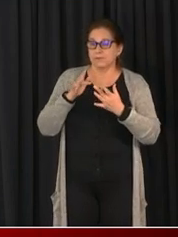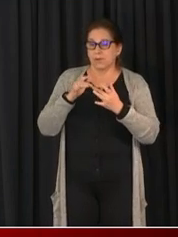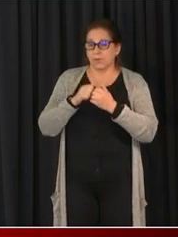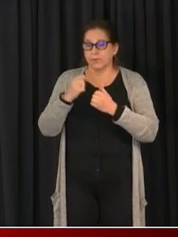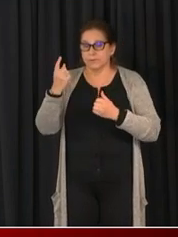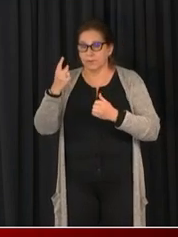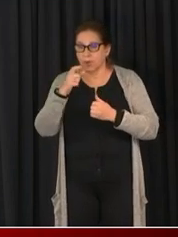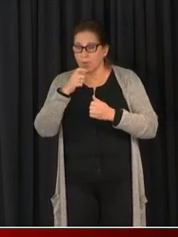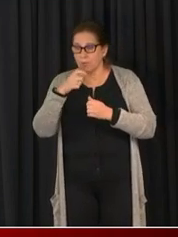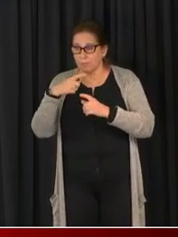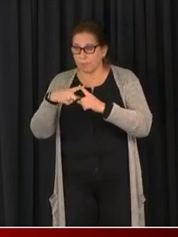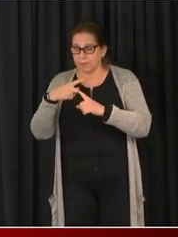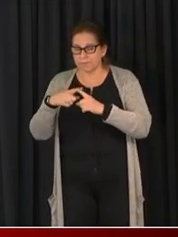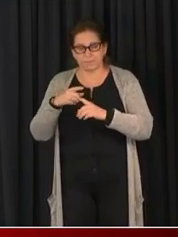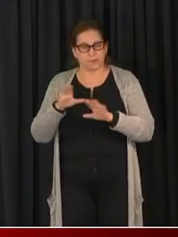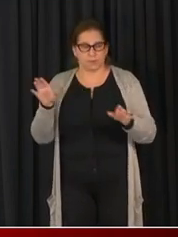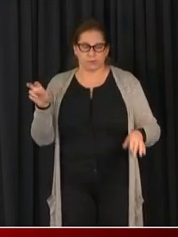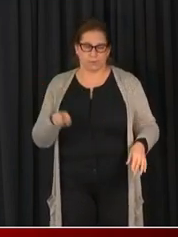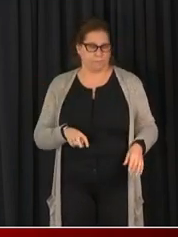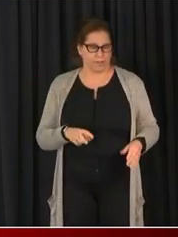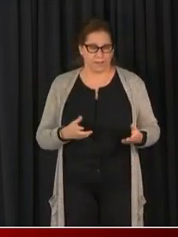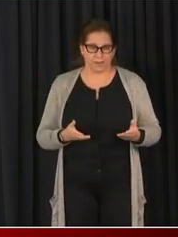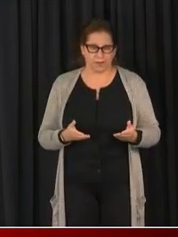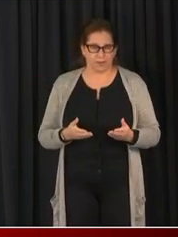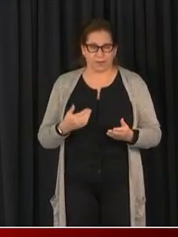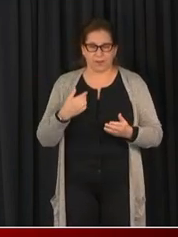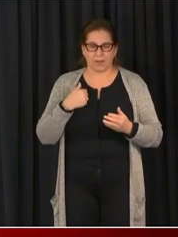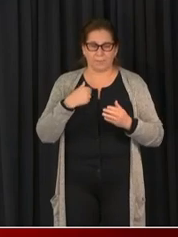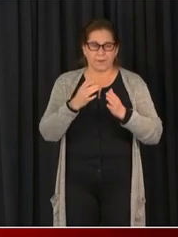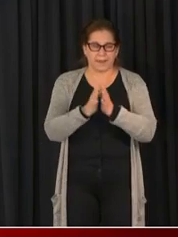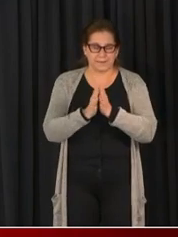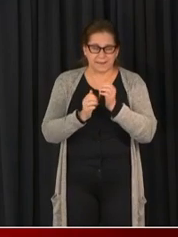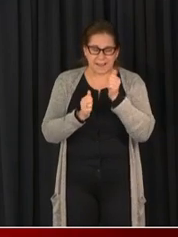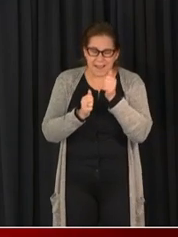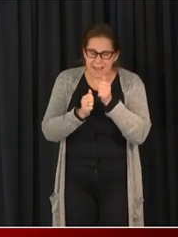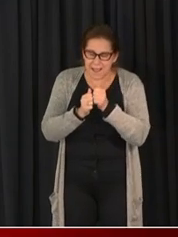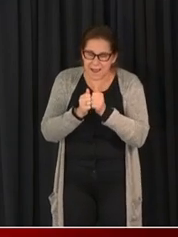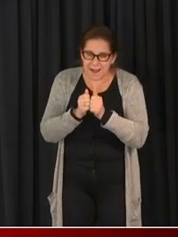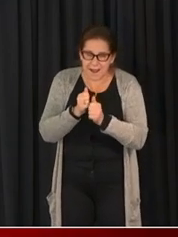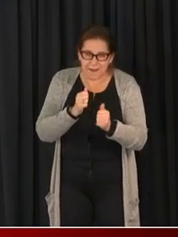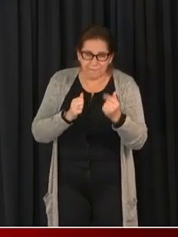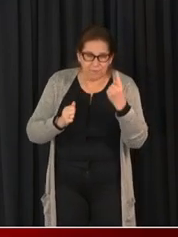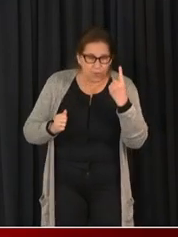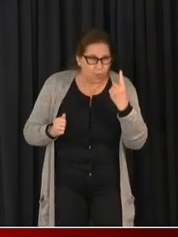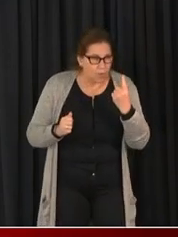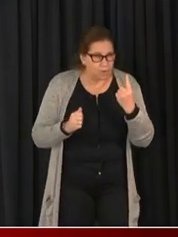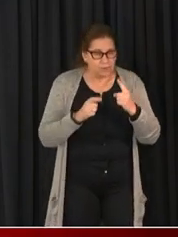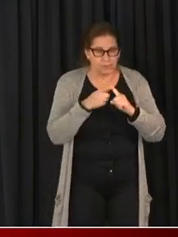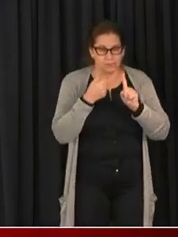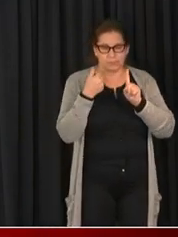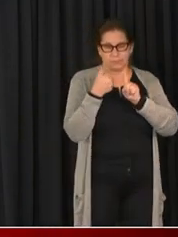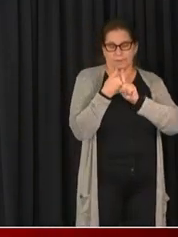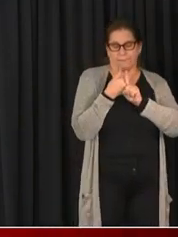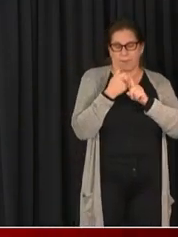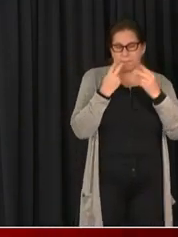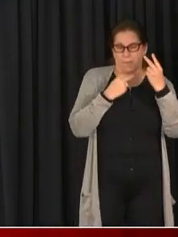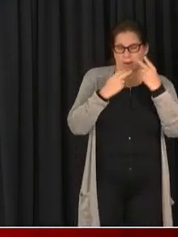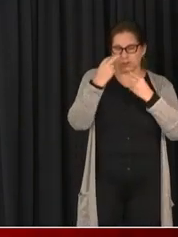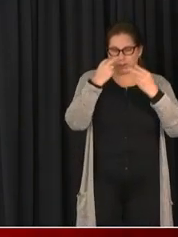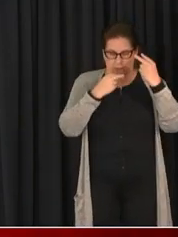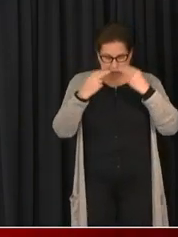in travel. We continue to ask everybody to self-monitor and limit